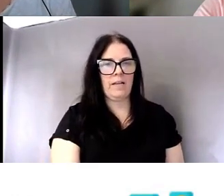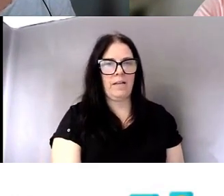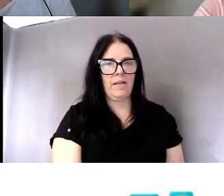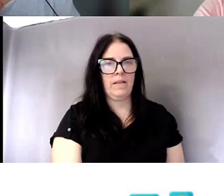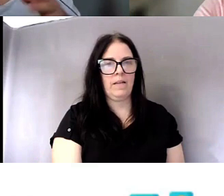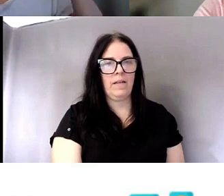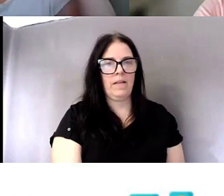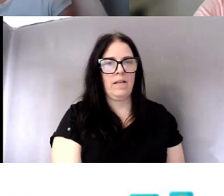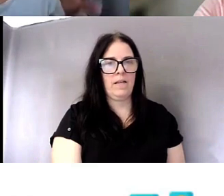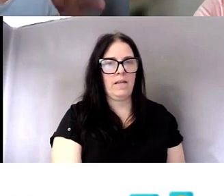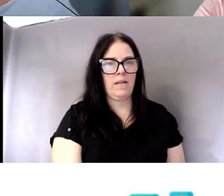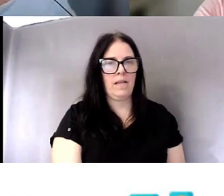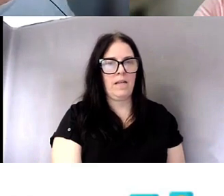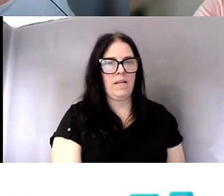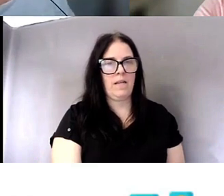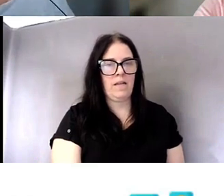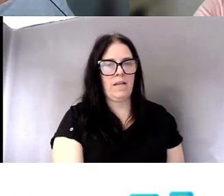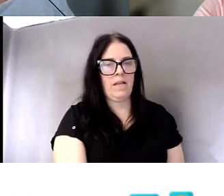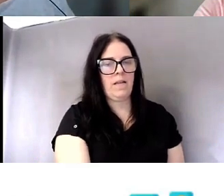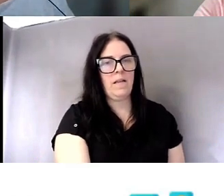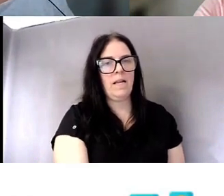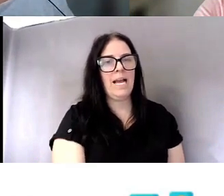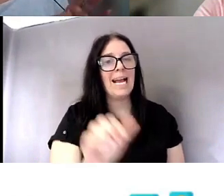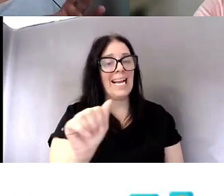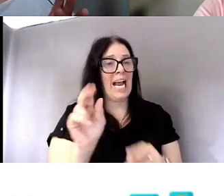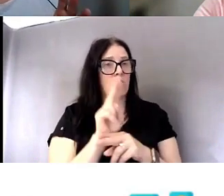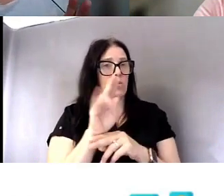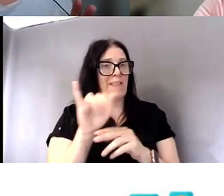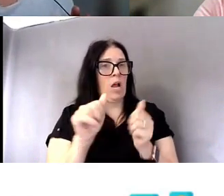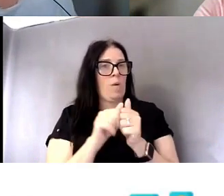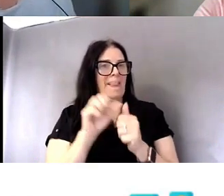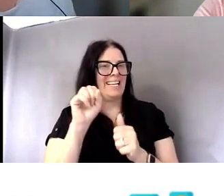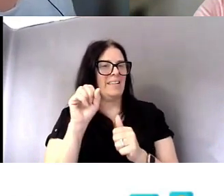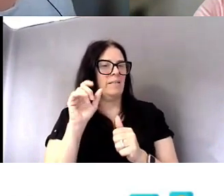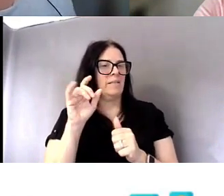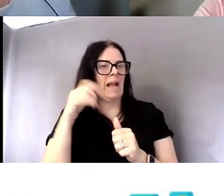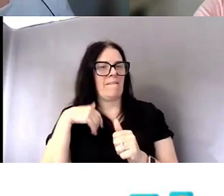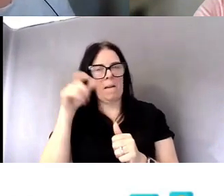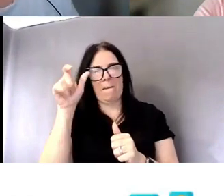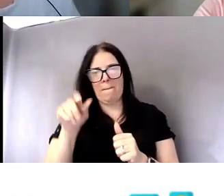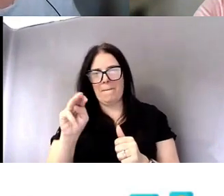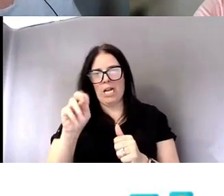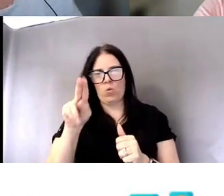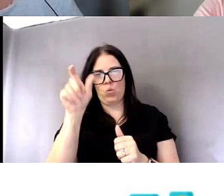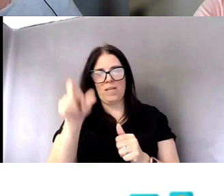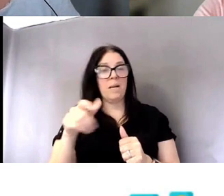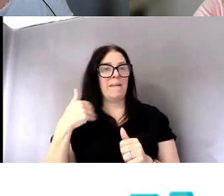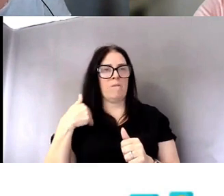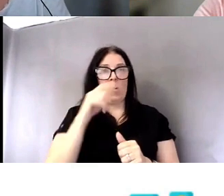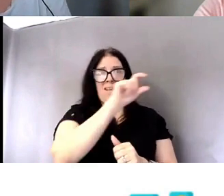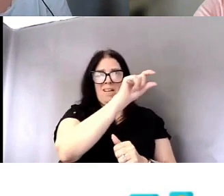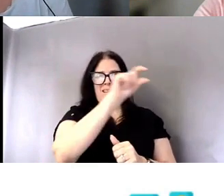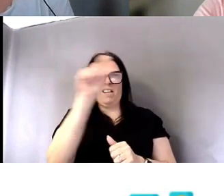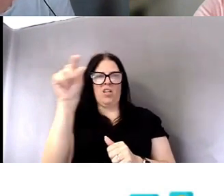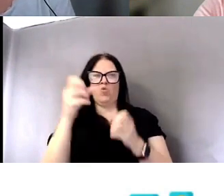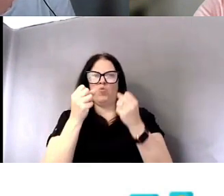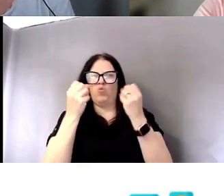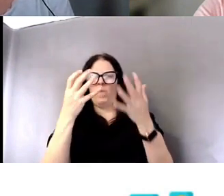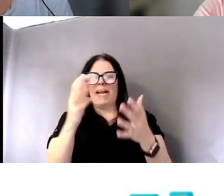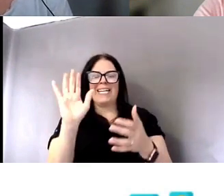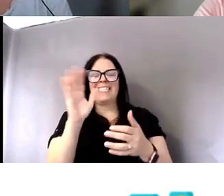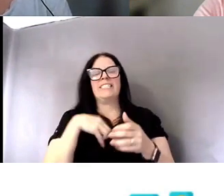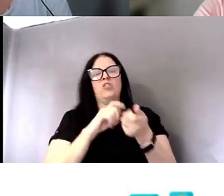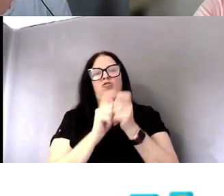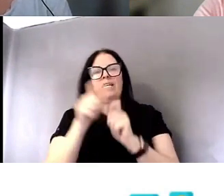can be accessed with a side menu. It was getting too busy putting them across the top on a site. So